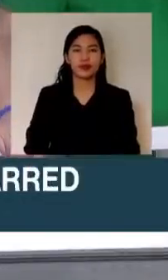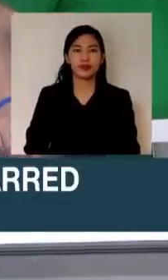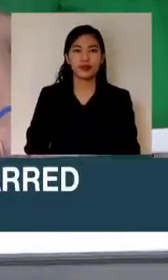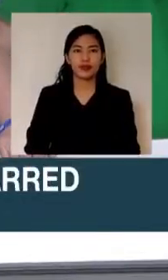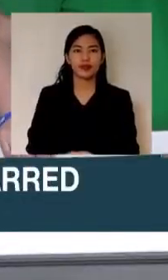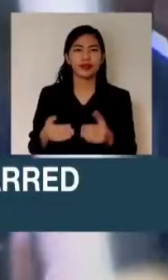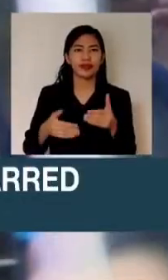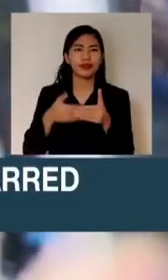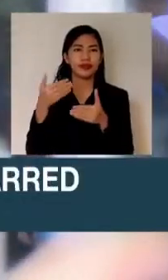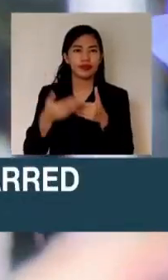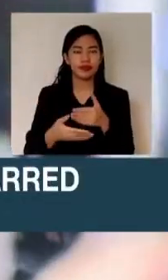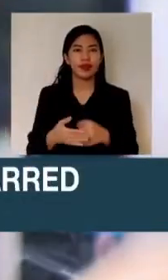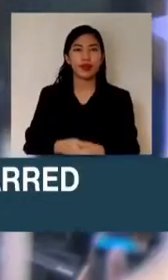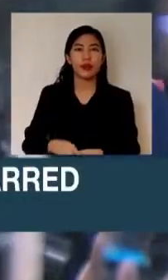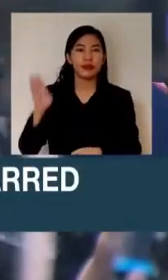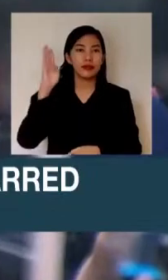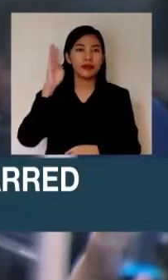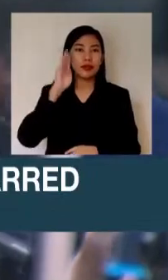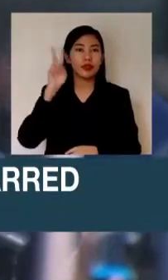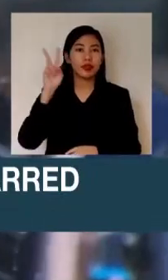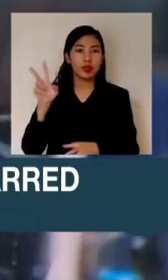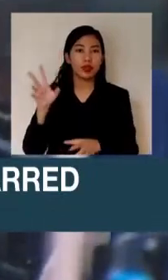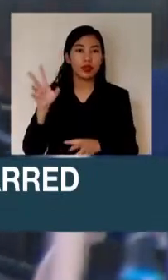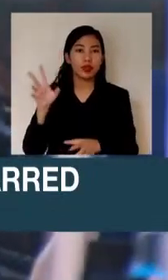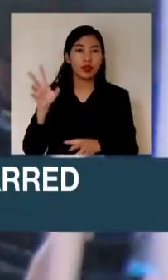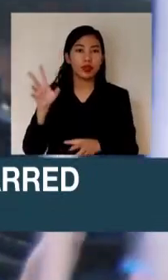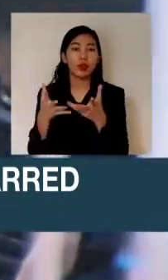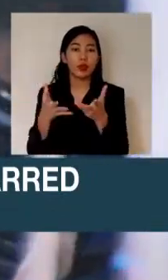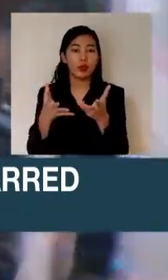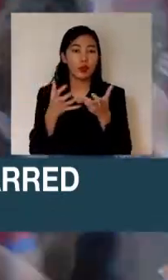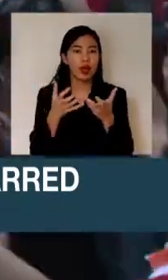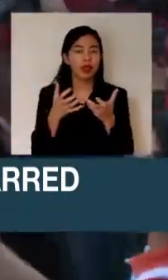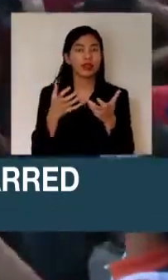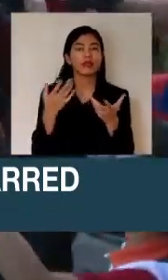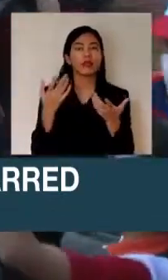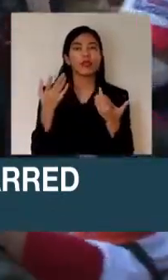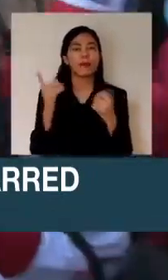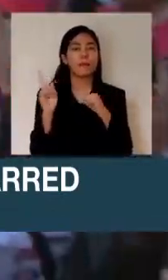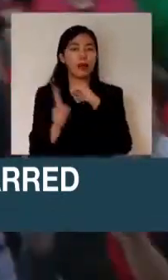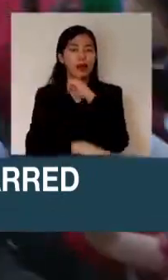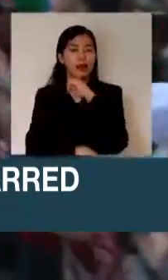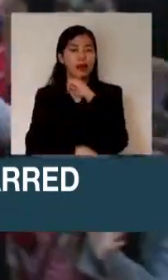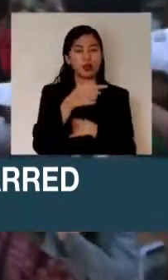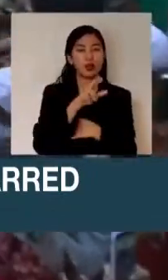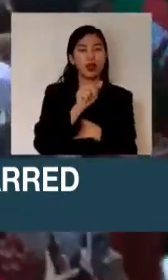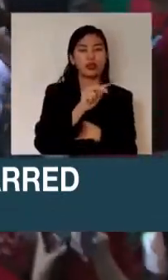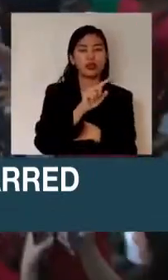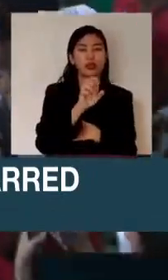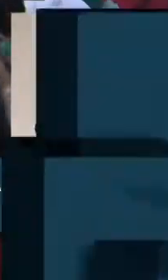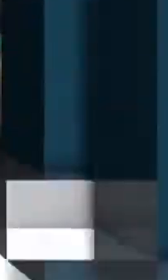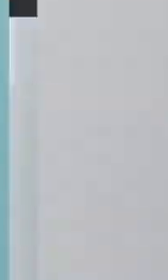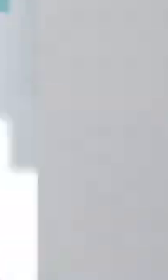Meanwhile, Marcos's political party wants Commissioner Guanzon punished for leaking details on the matter.